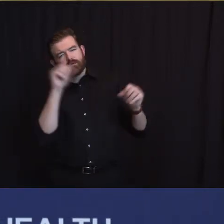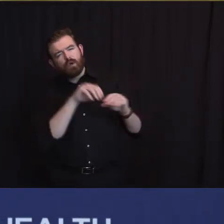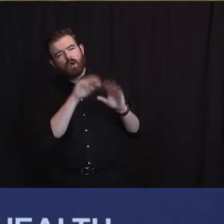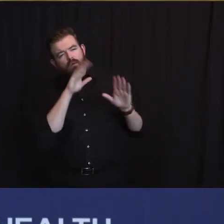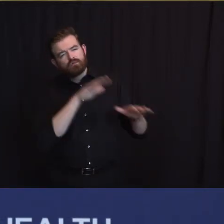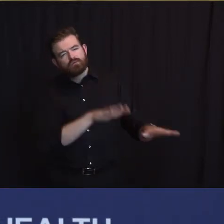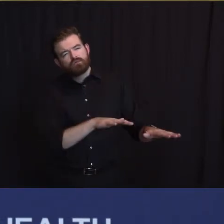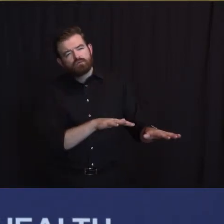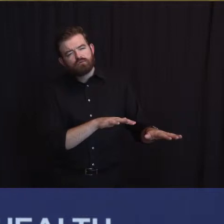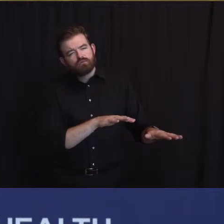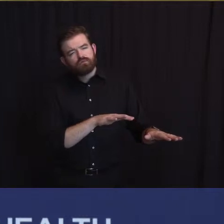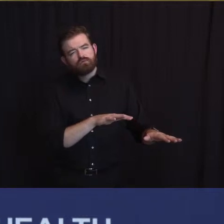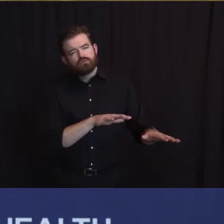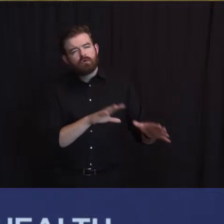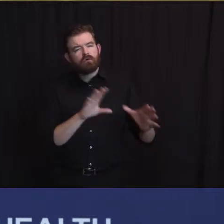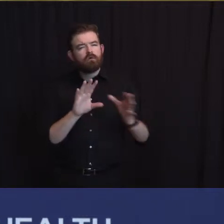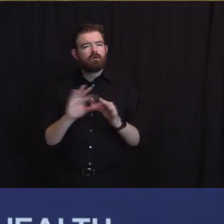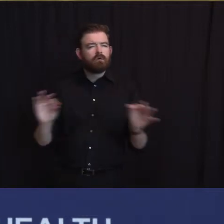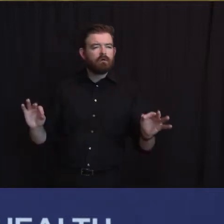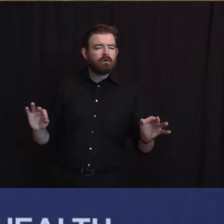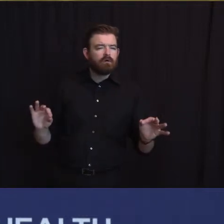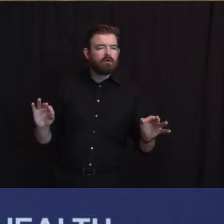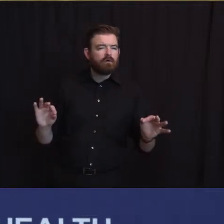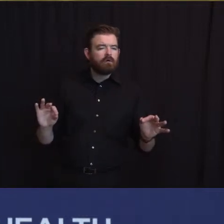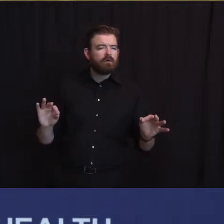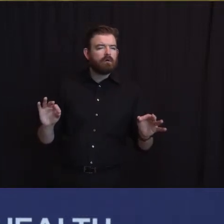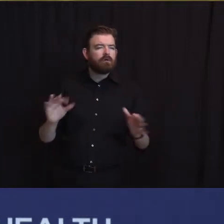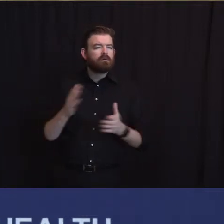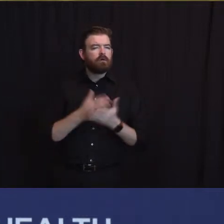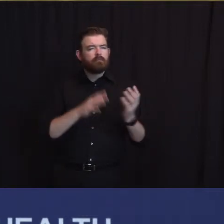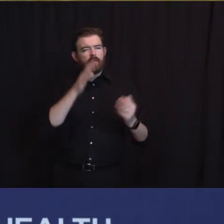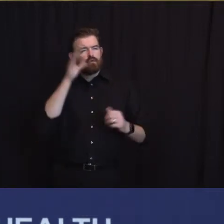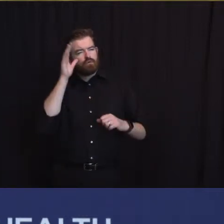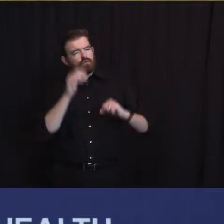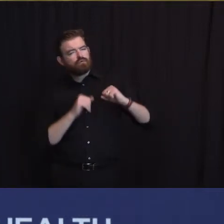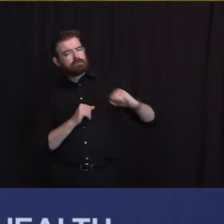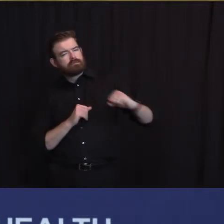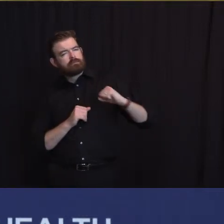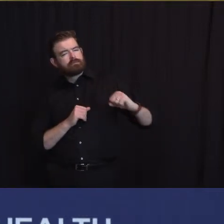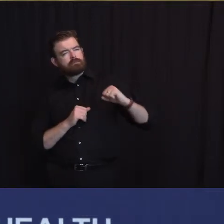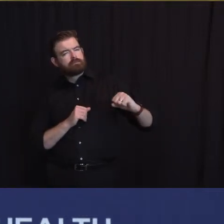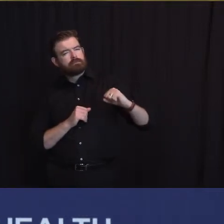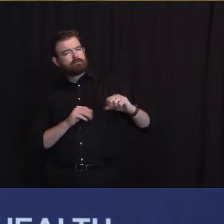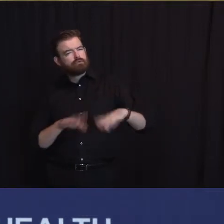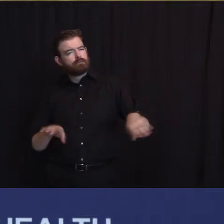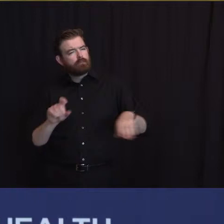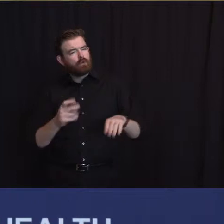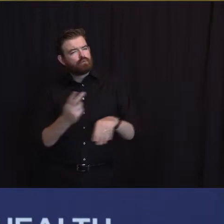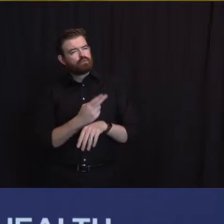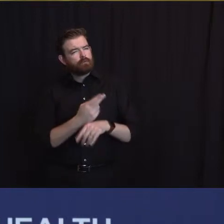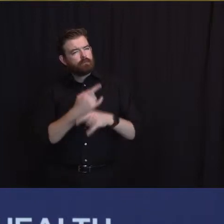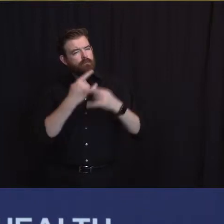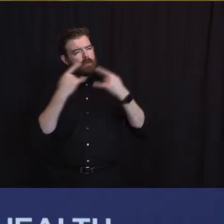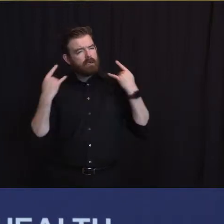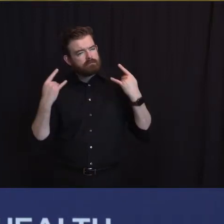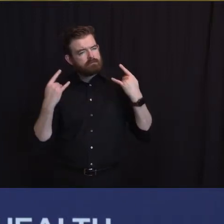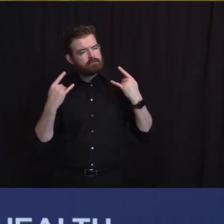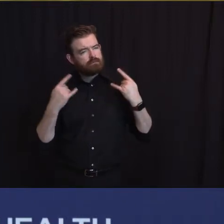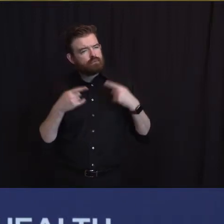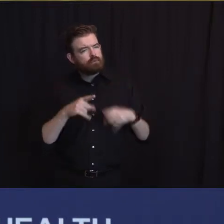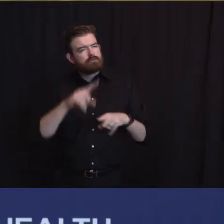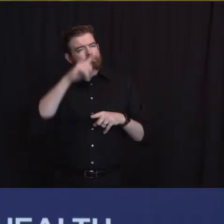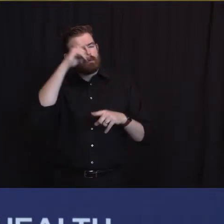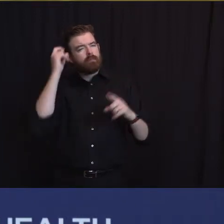And also there's been a lot of pushback against parents I'm getting incoming of folks saying that why does my child need to wear a mask at a summer camp? These folks